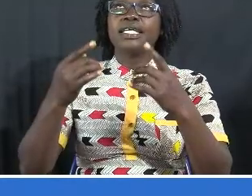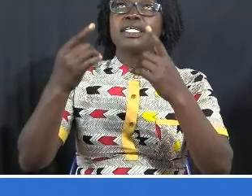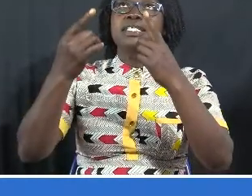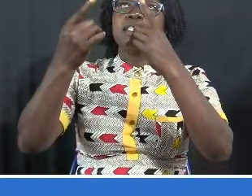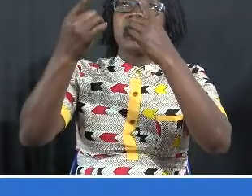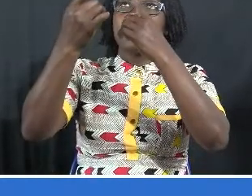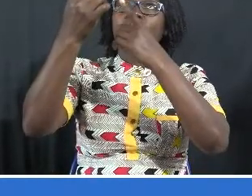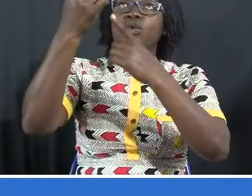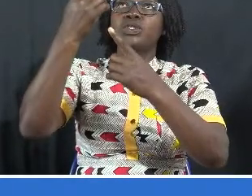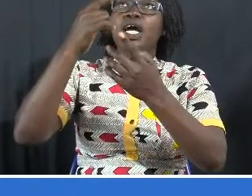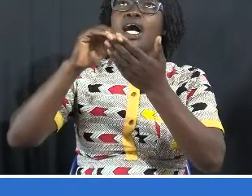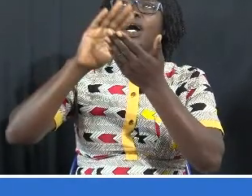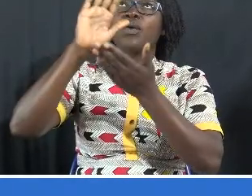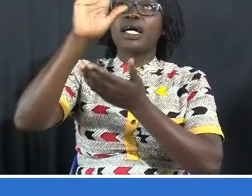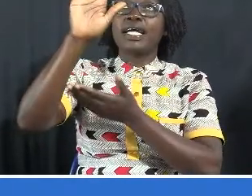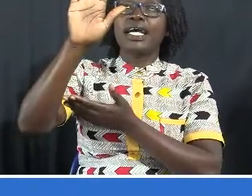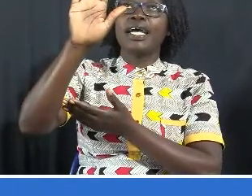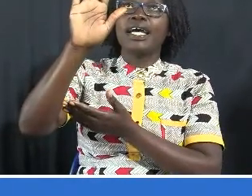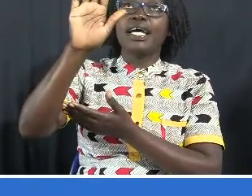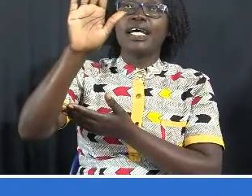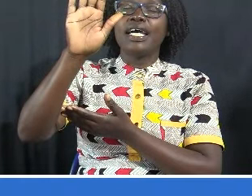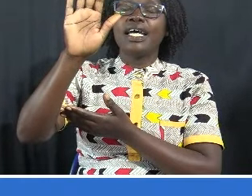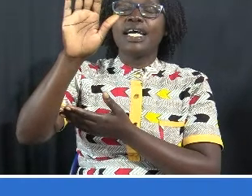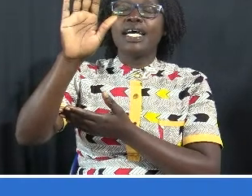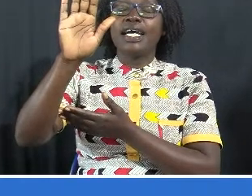Dalili za kuja kwake